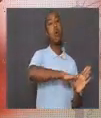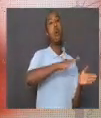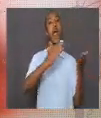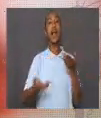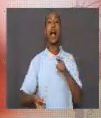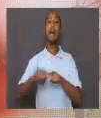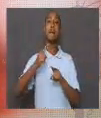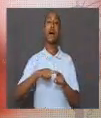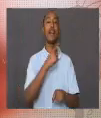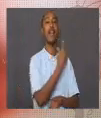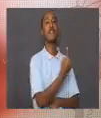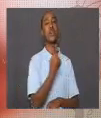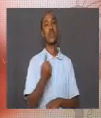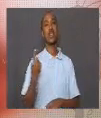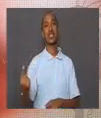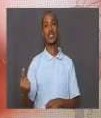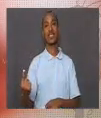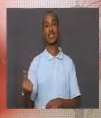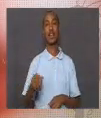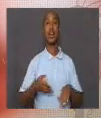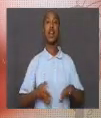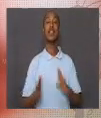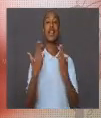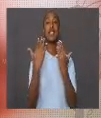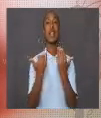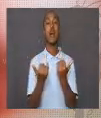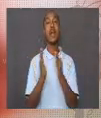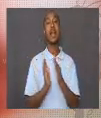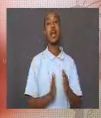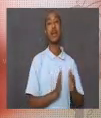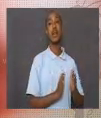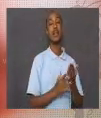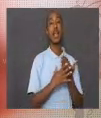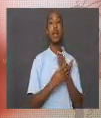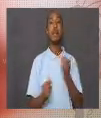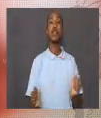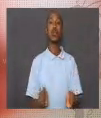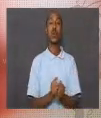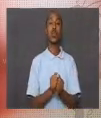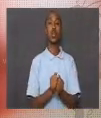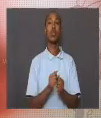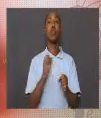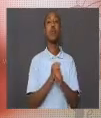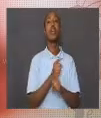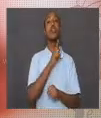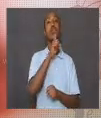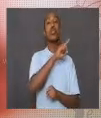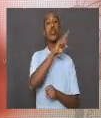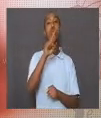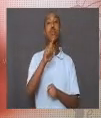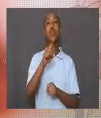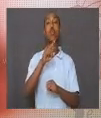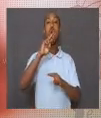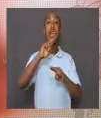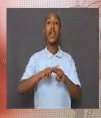Welcome back, everyone. Let us now label the image together to make sure we located